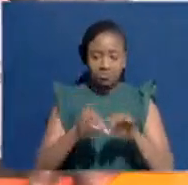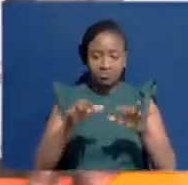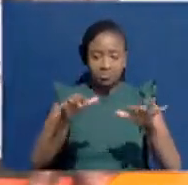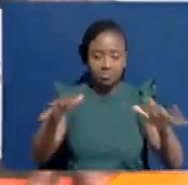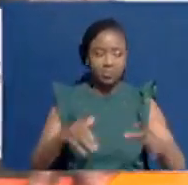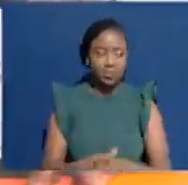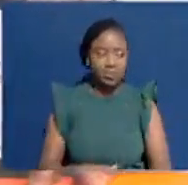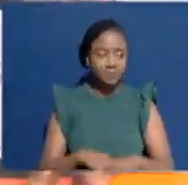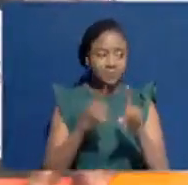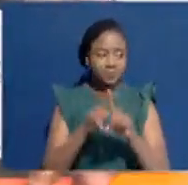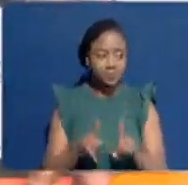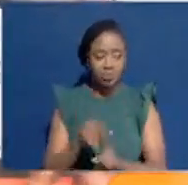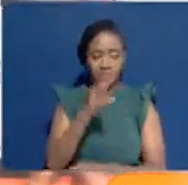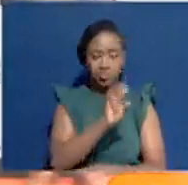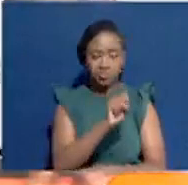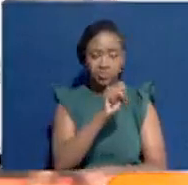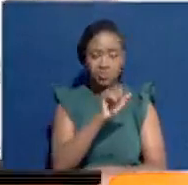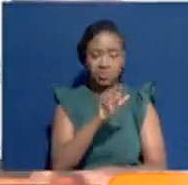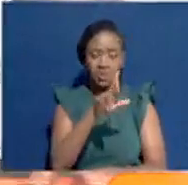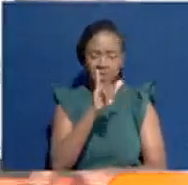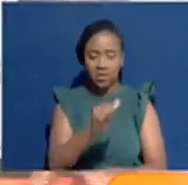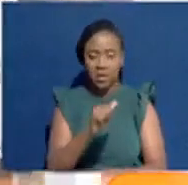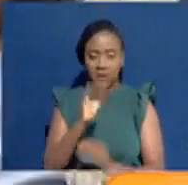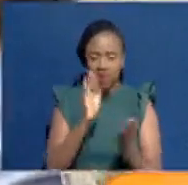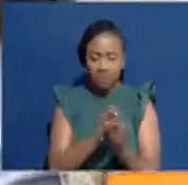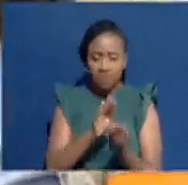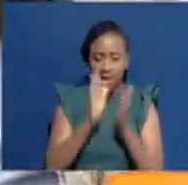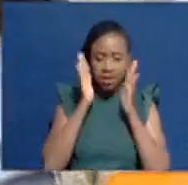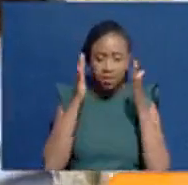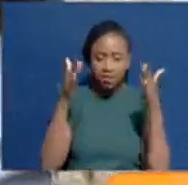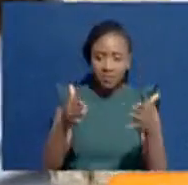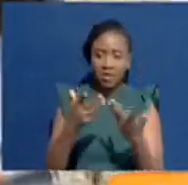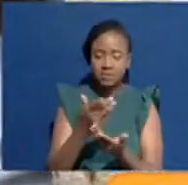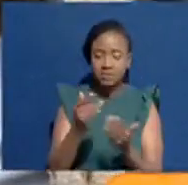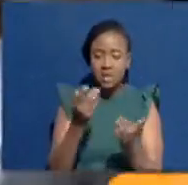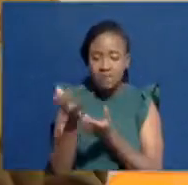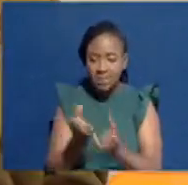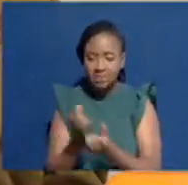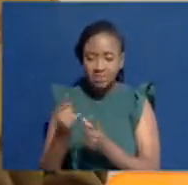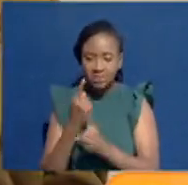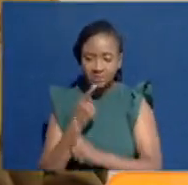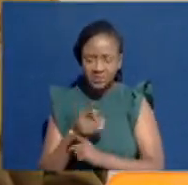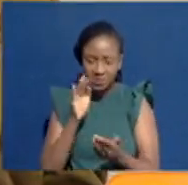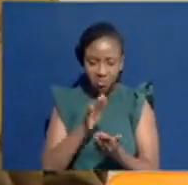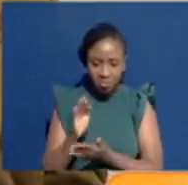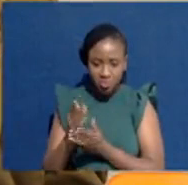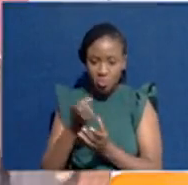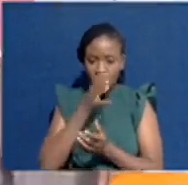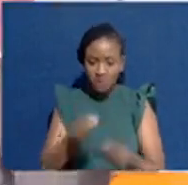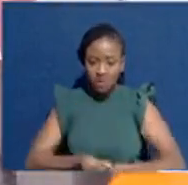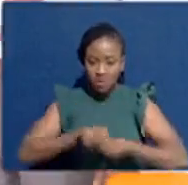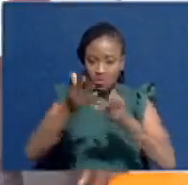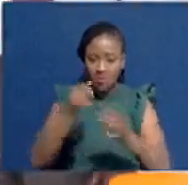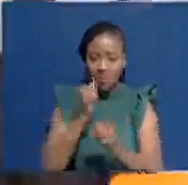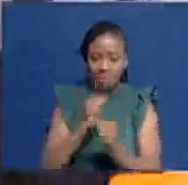Finally, Sidian Bank is set to roll out a fund targeting small-scale water service providers in Kenya. In partnership with